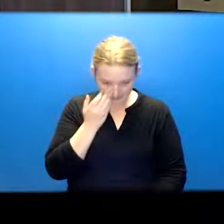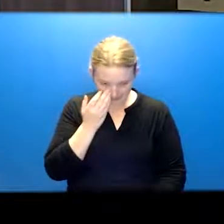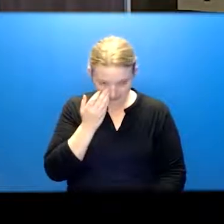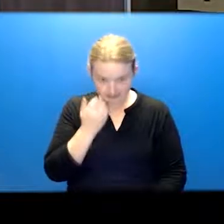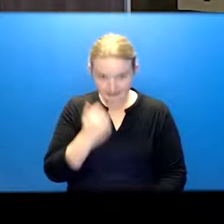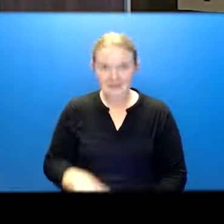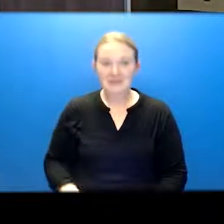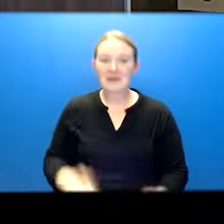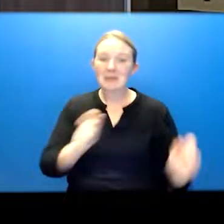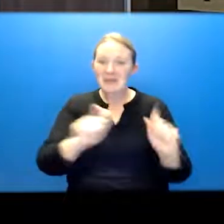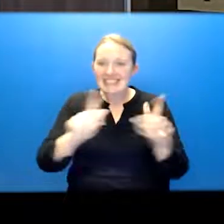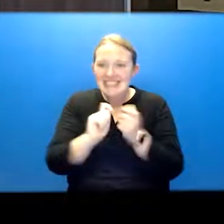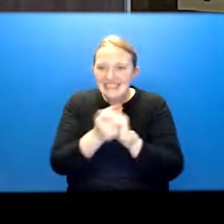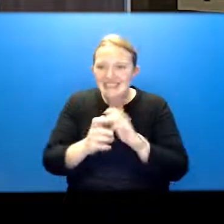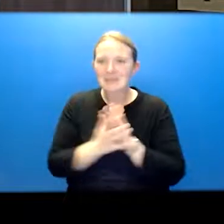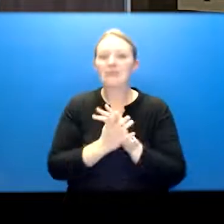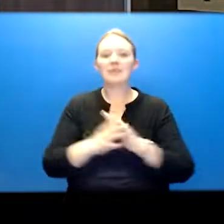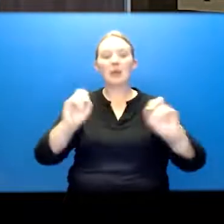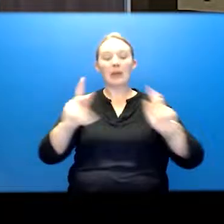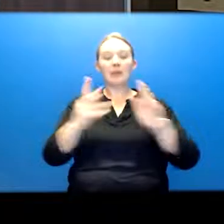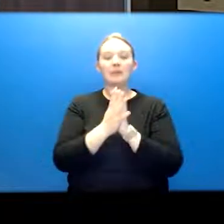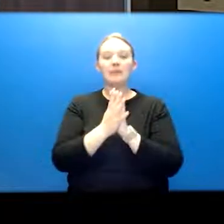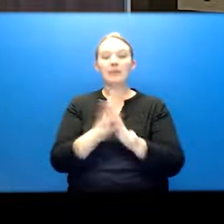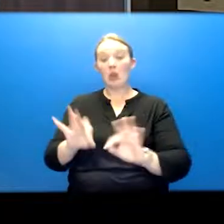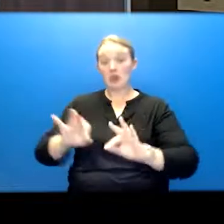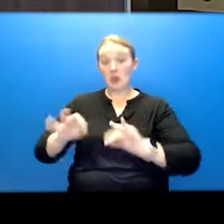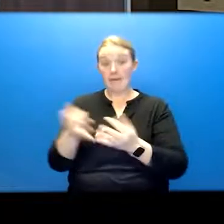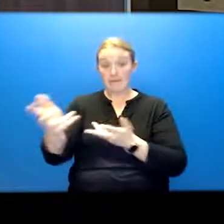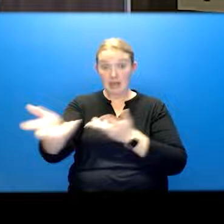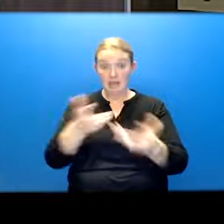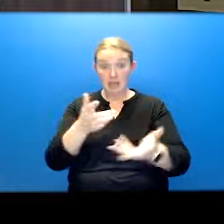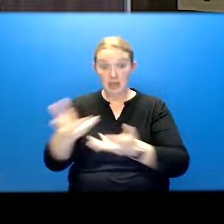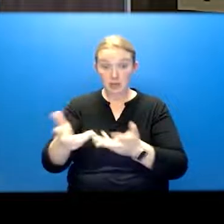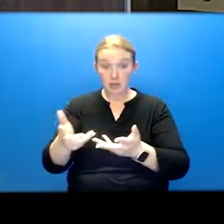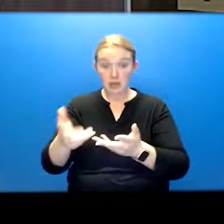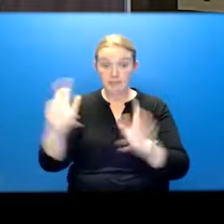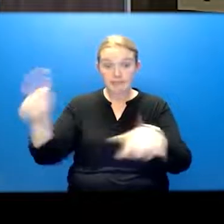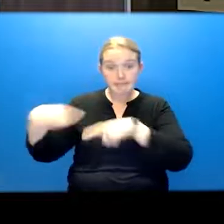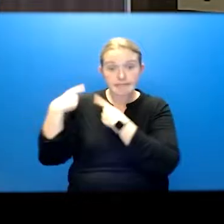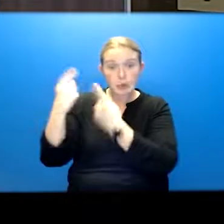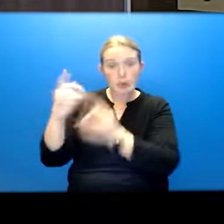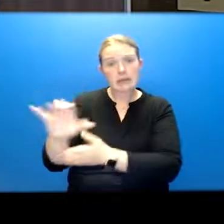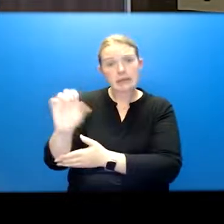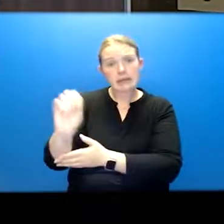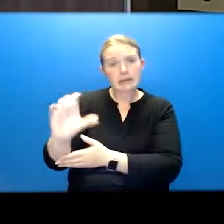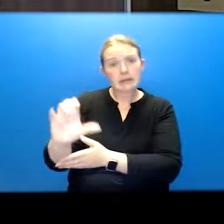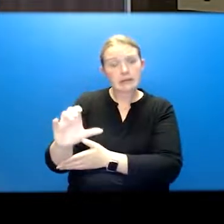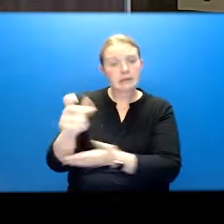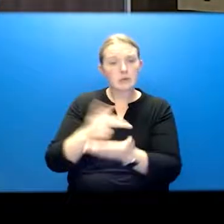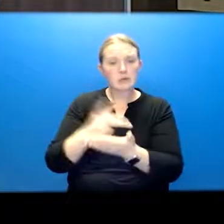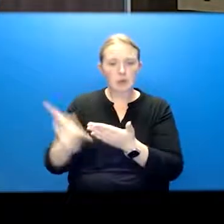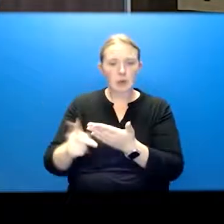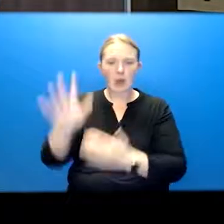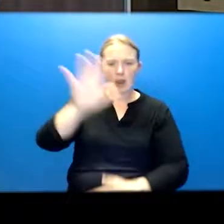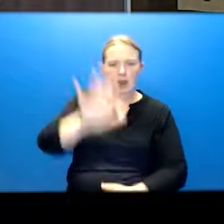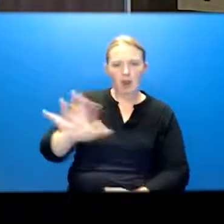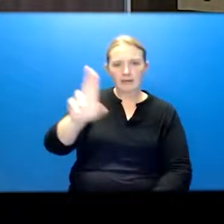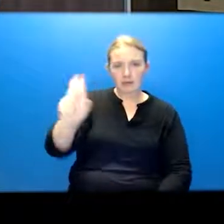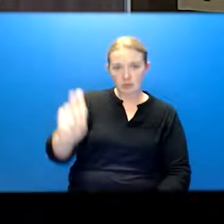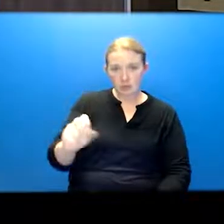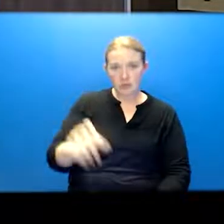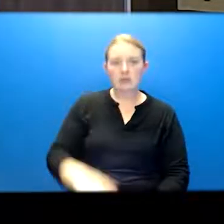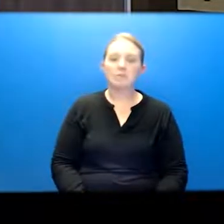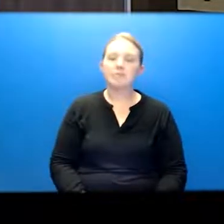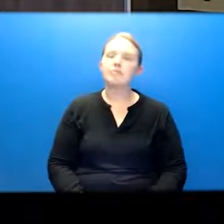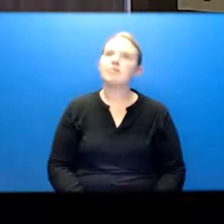I changed my slides. Okay, so family engagement throughout CSC programs, if we think about it nationally, varies, where